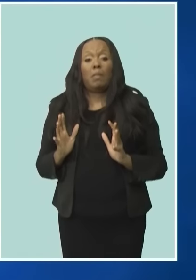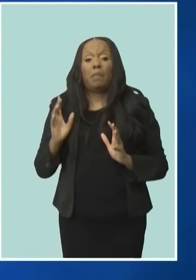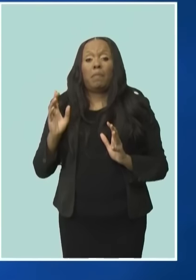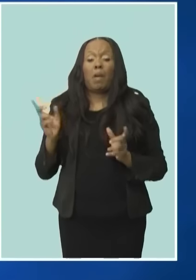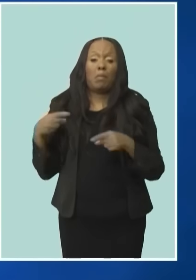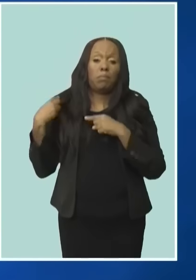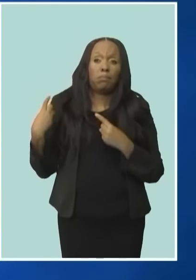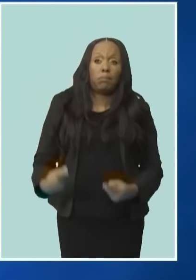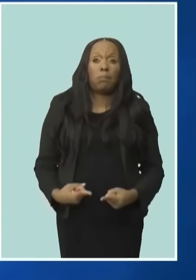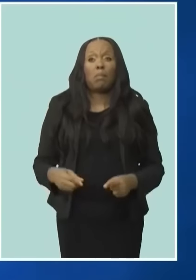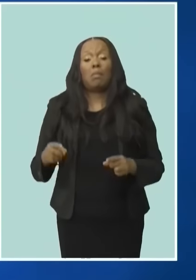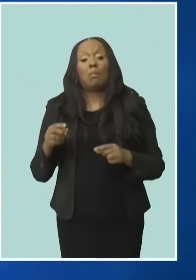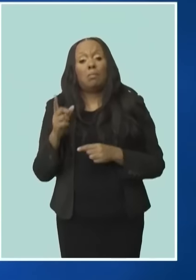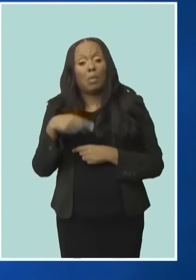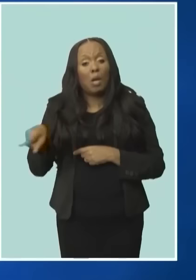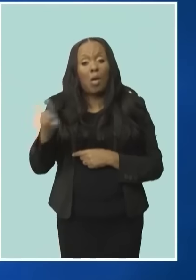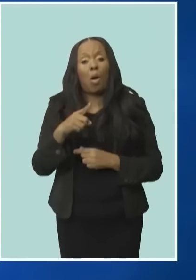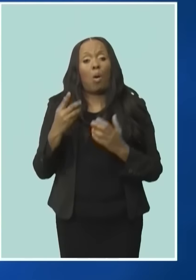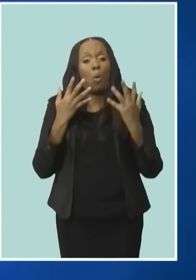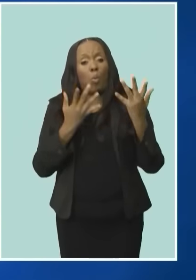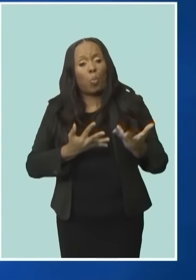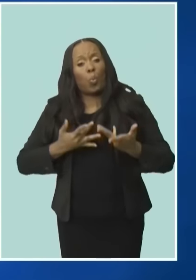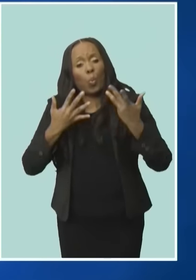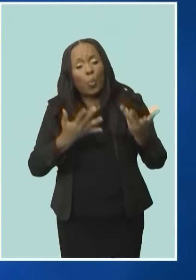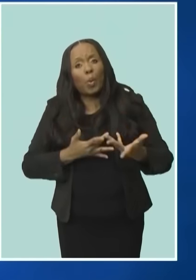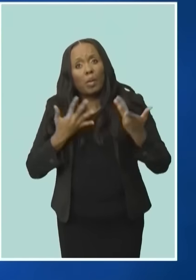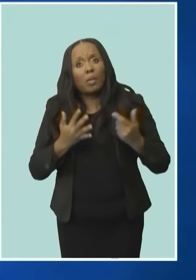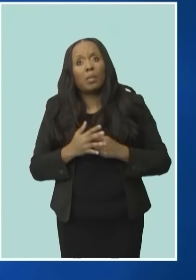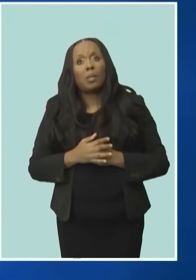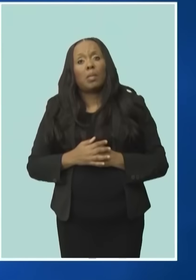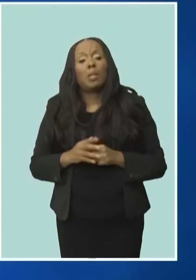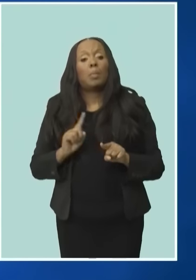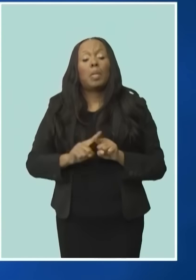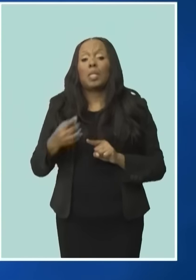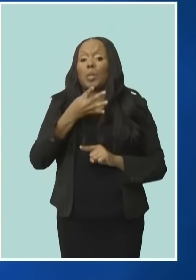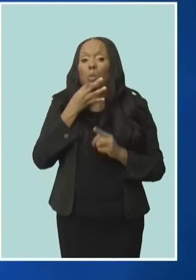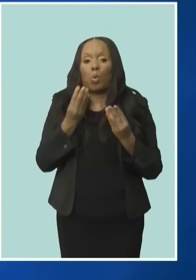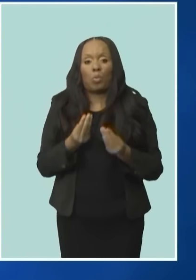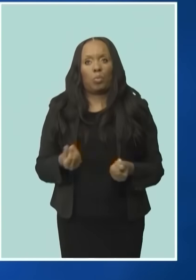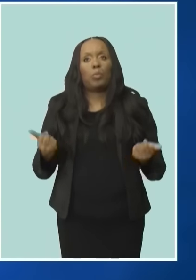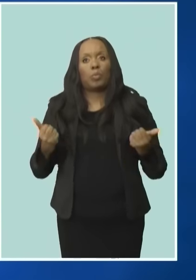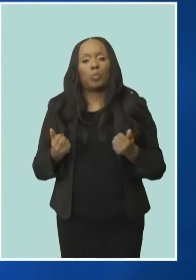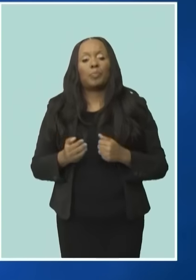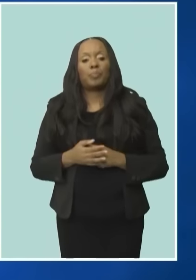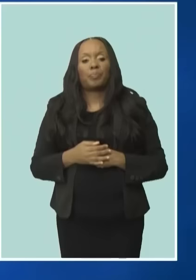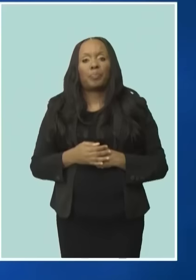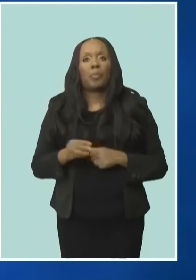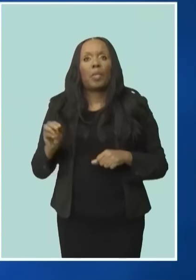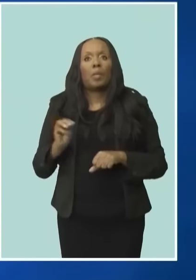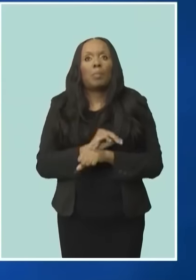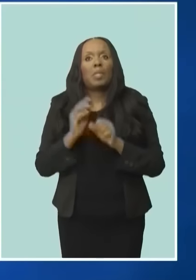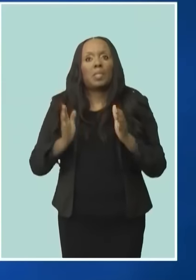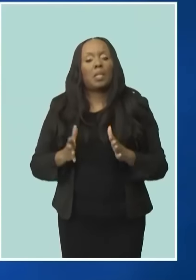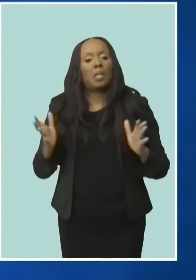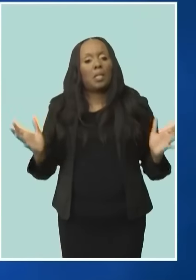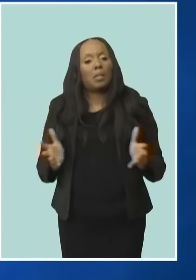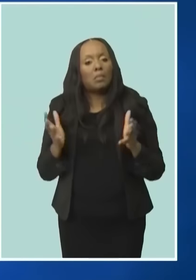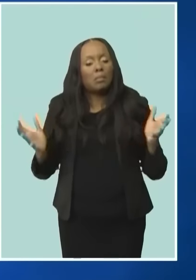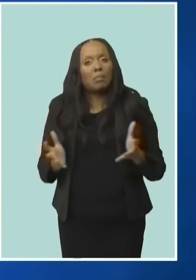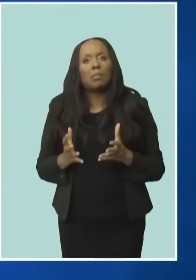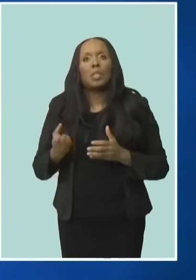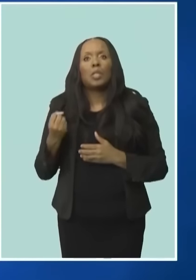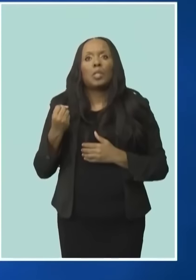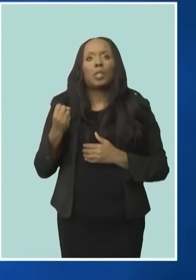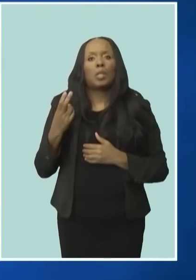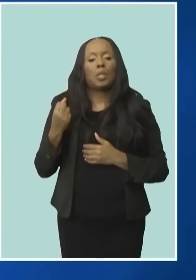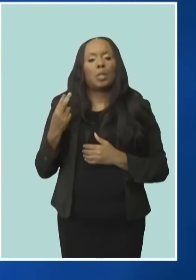while, and the complete resolution of that is imminent. Minister Abrams is urging the 12 recruits who spent